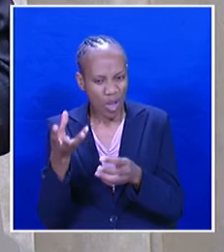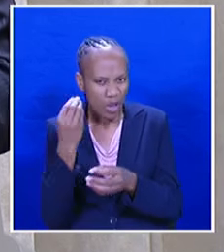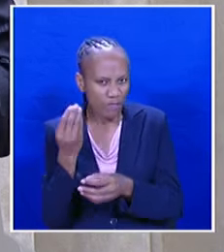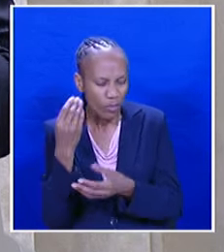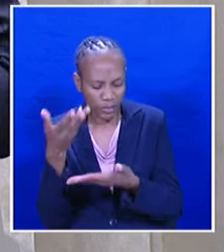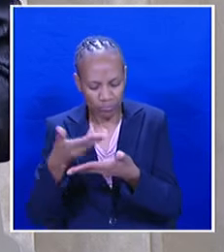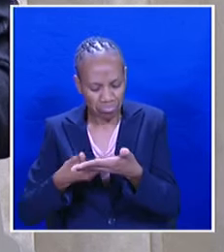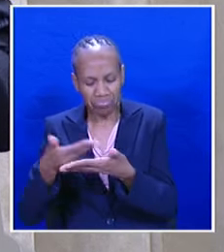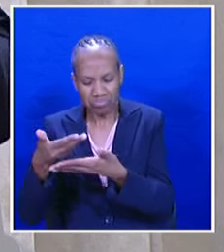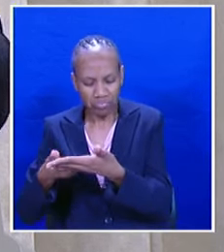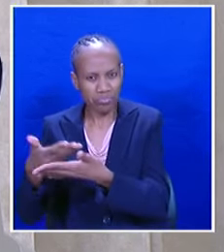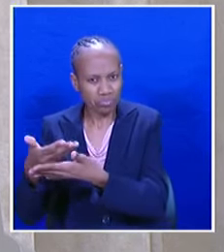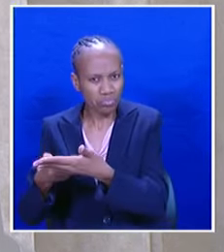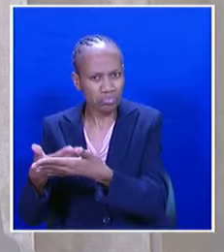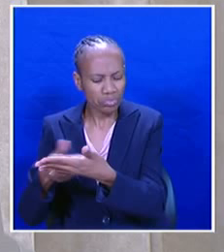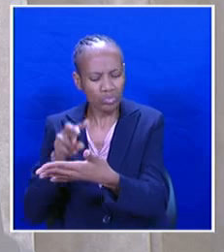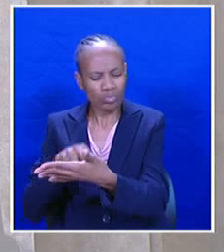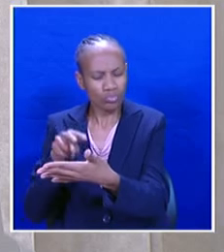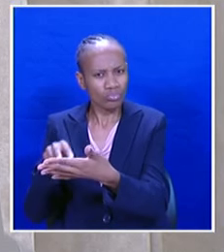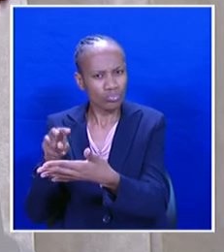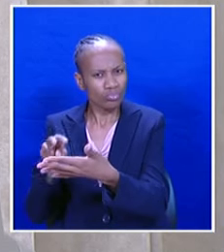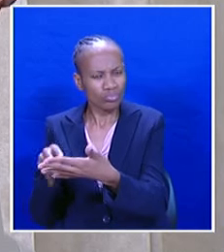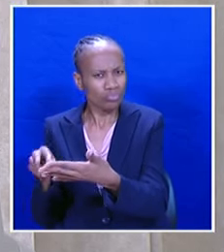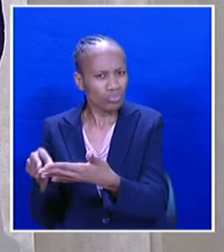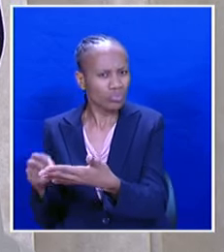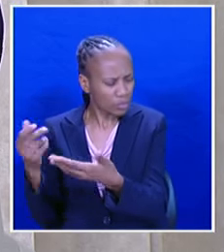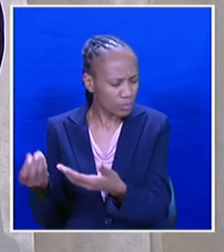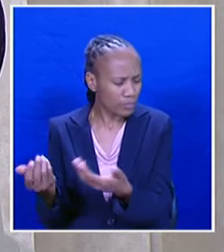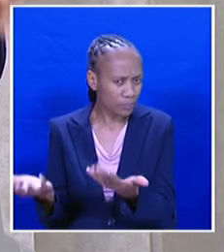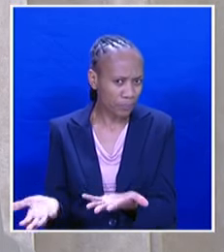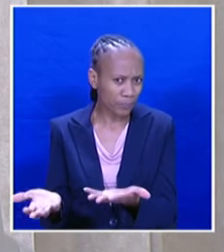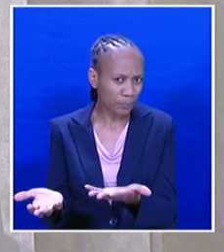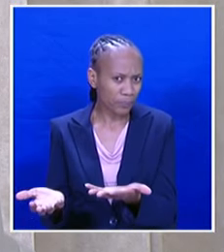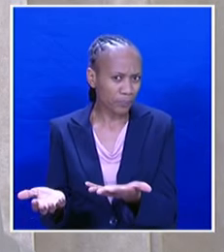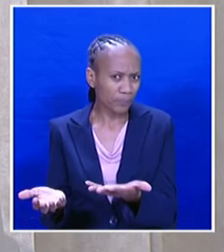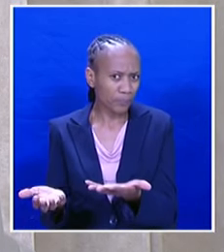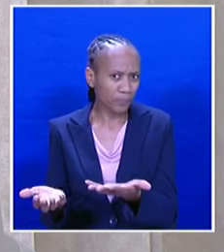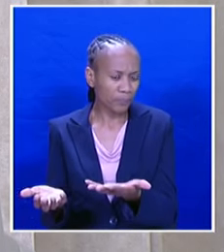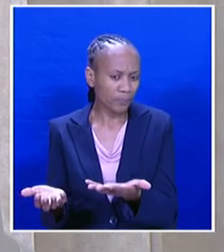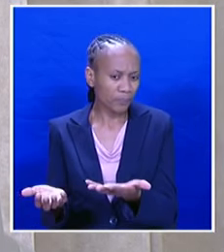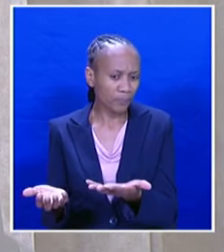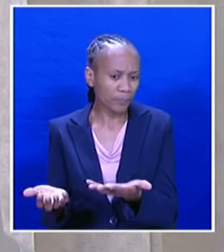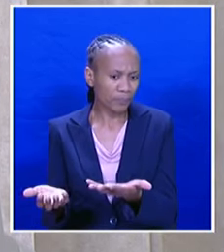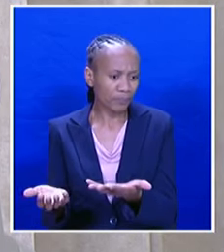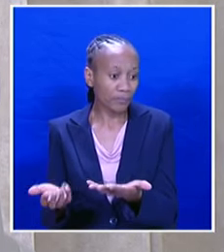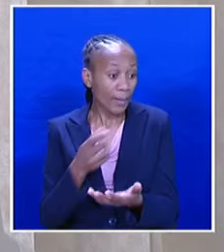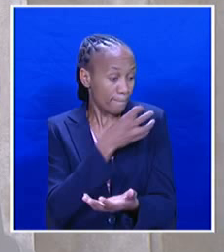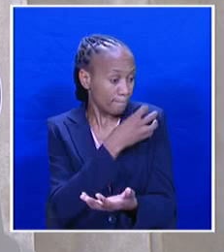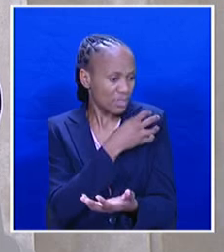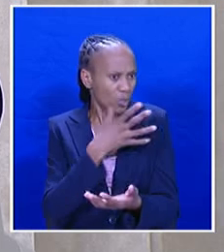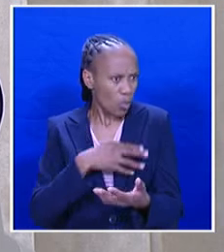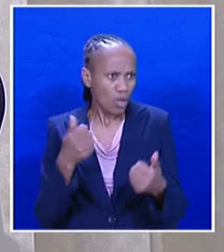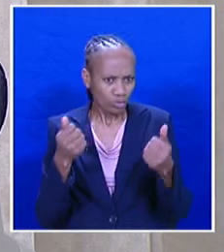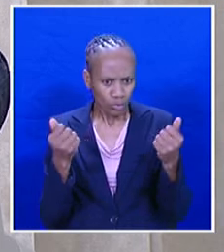regarded as being pertinent to the to addressing the challenges that Eskom is facing. Now,